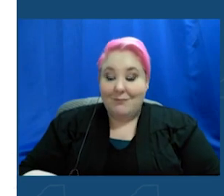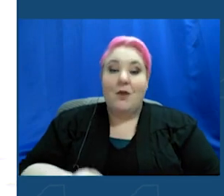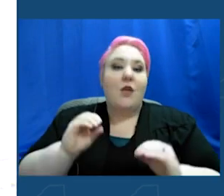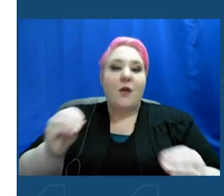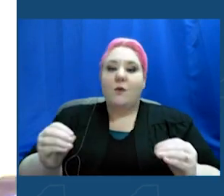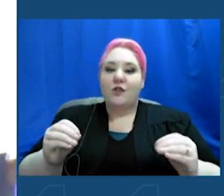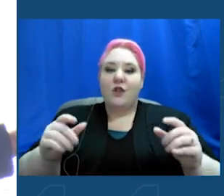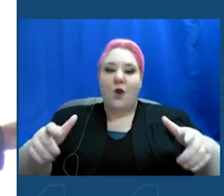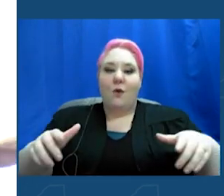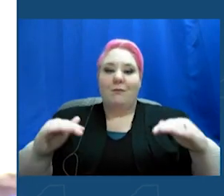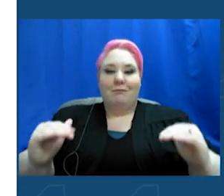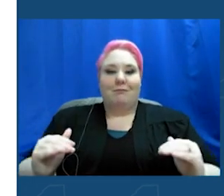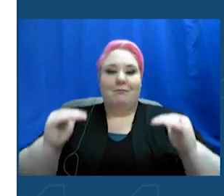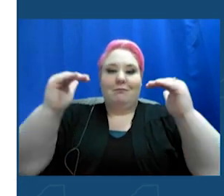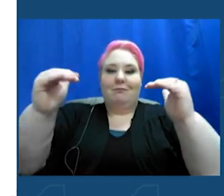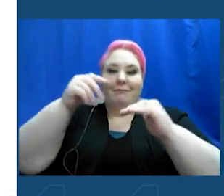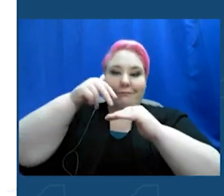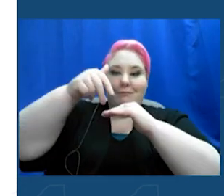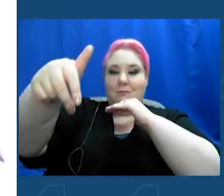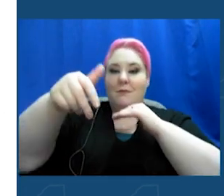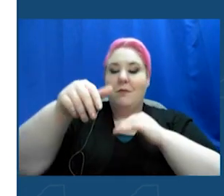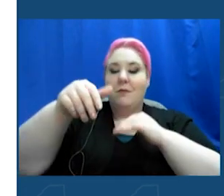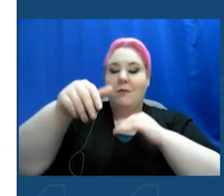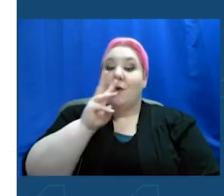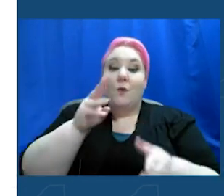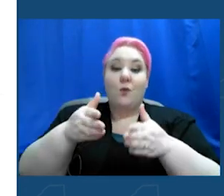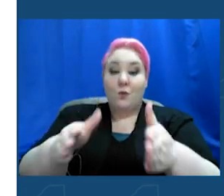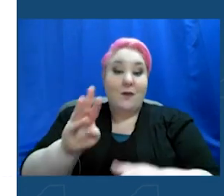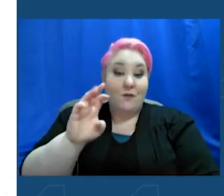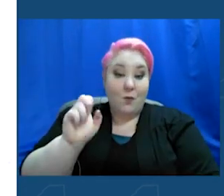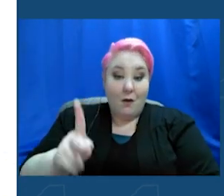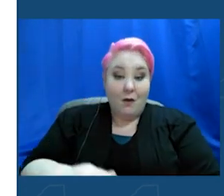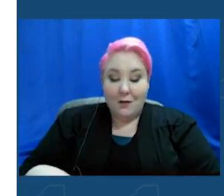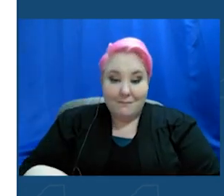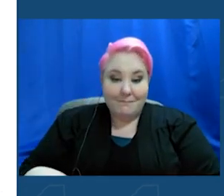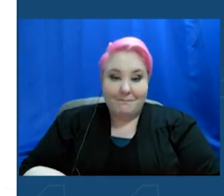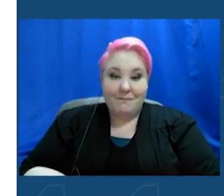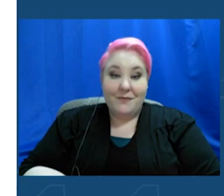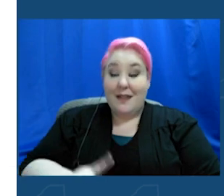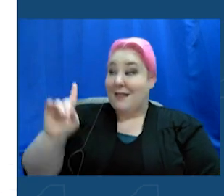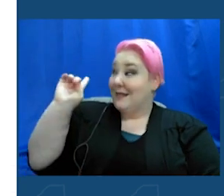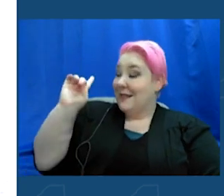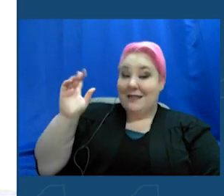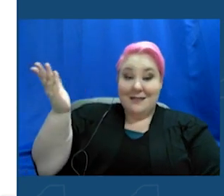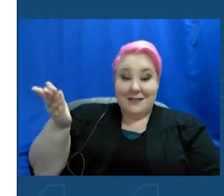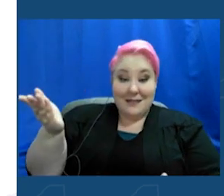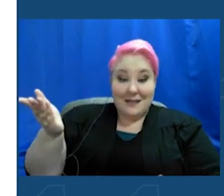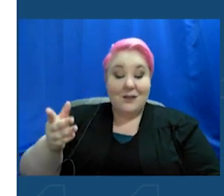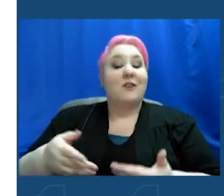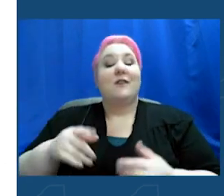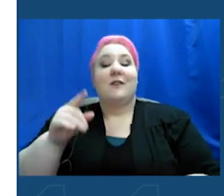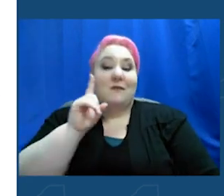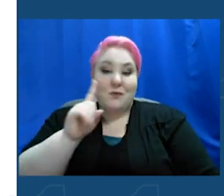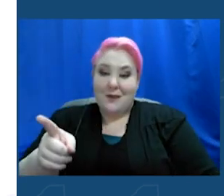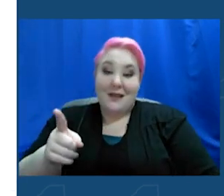Riverwalk. This here, right behind us, was relatively impacted by occasional